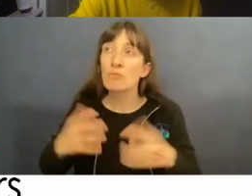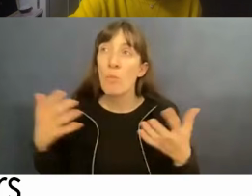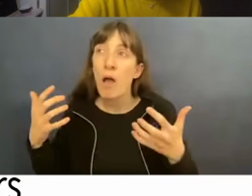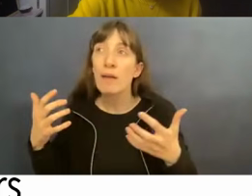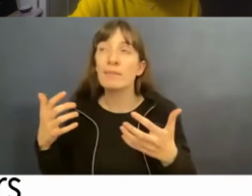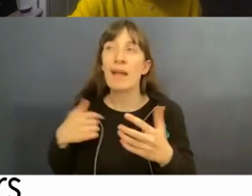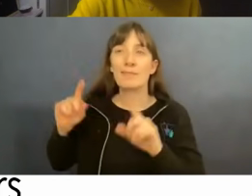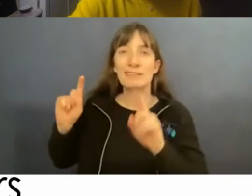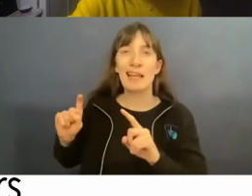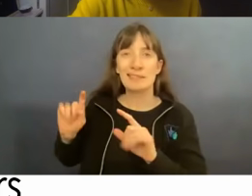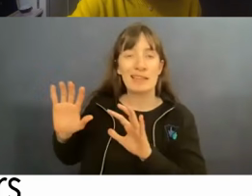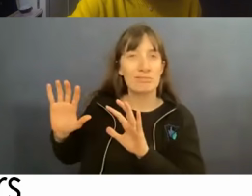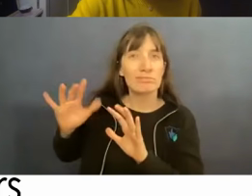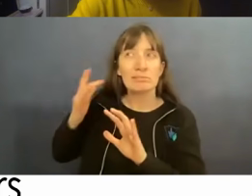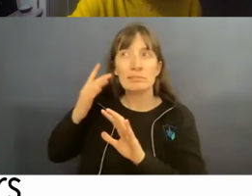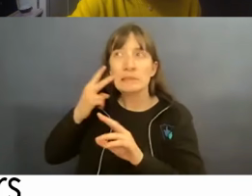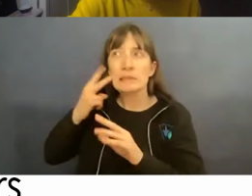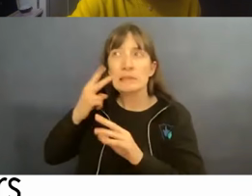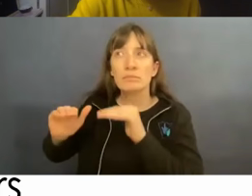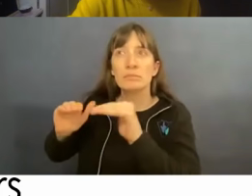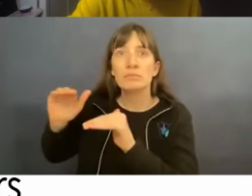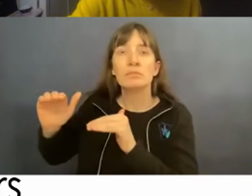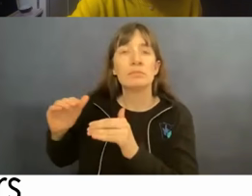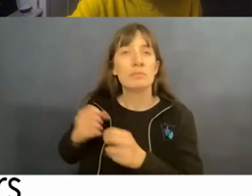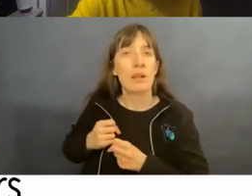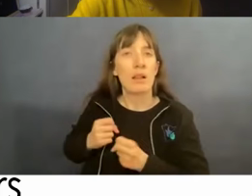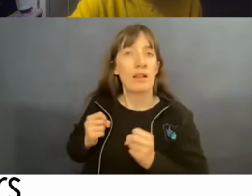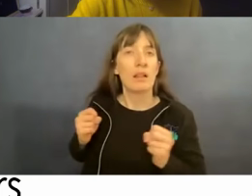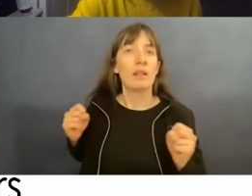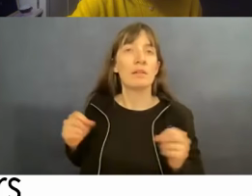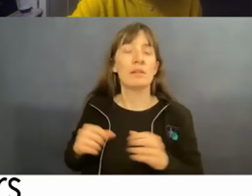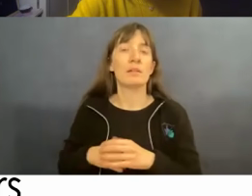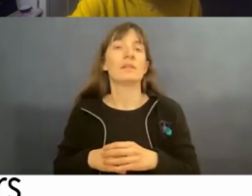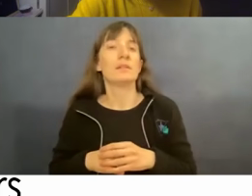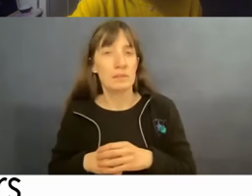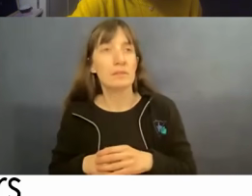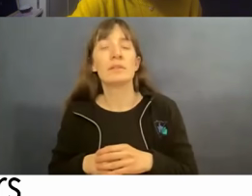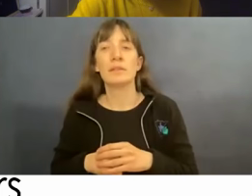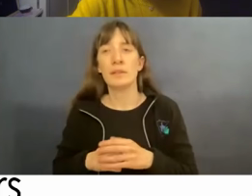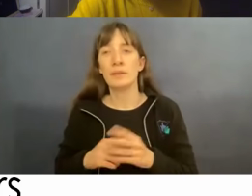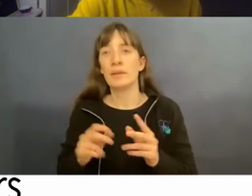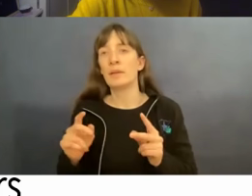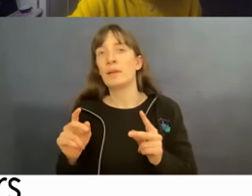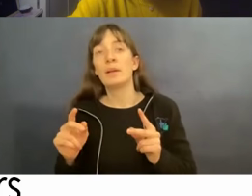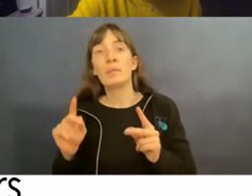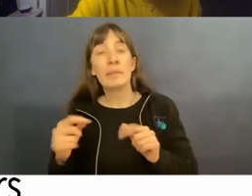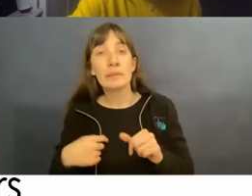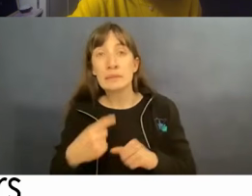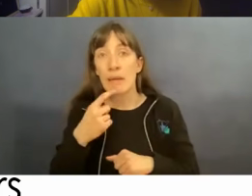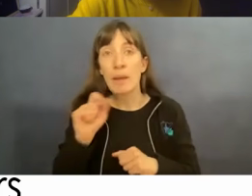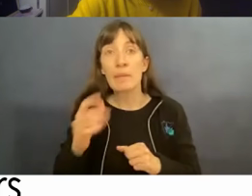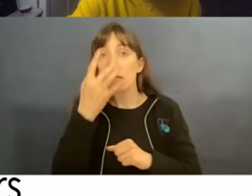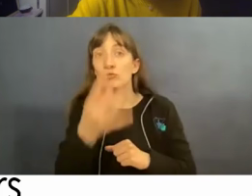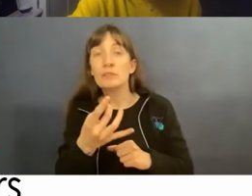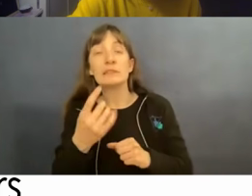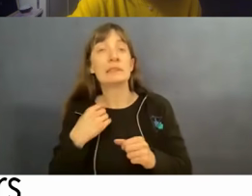waters. Some people are also saying in the chat, heightened interest in self-help books or books on the subject of emotions,